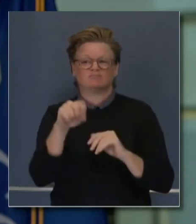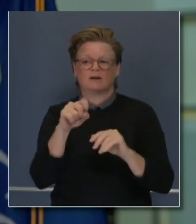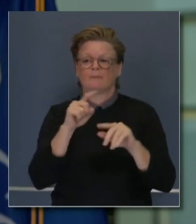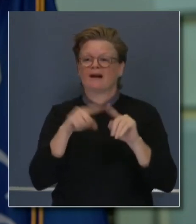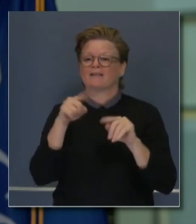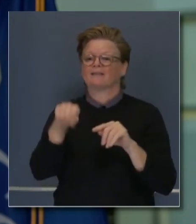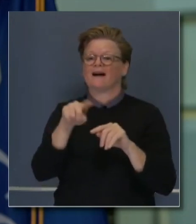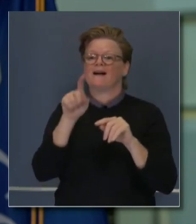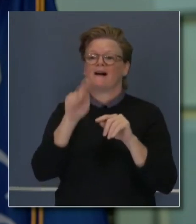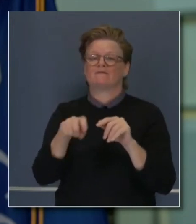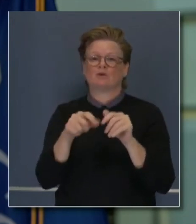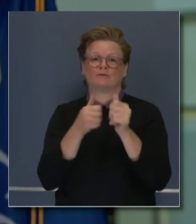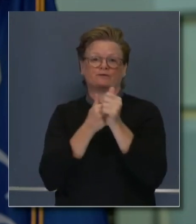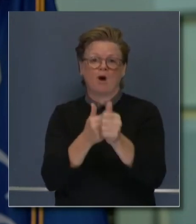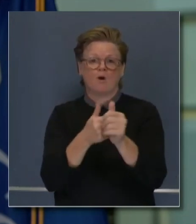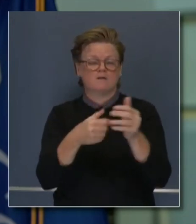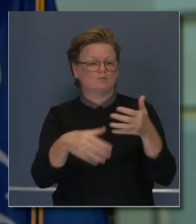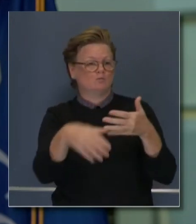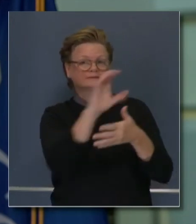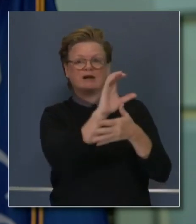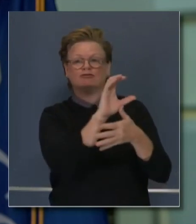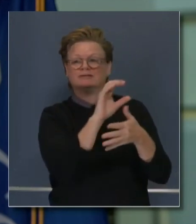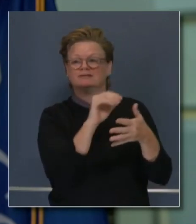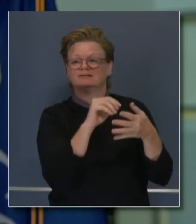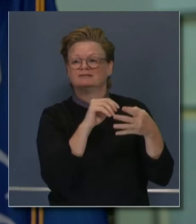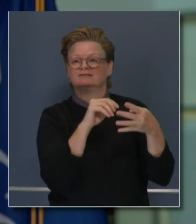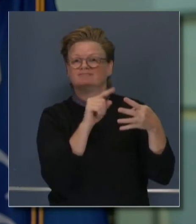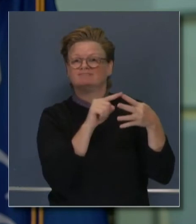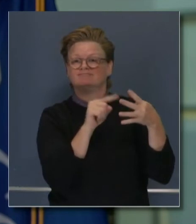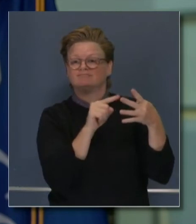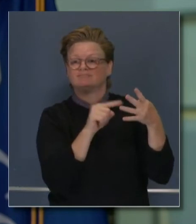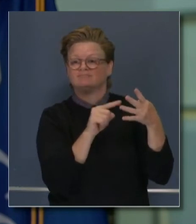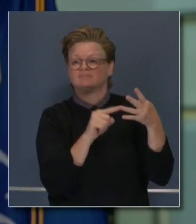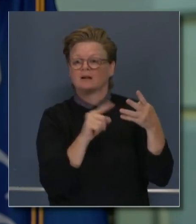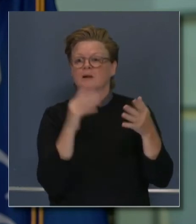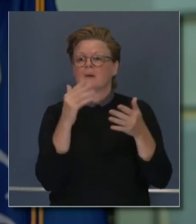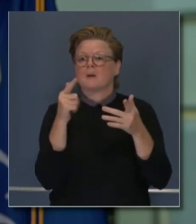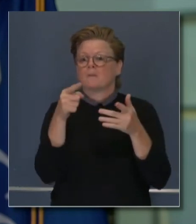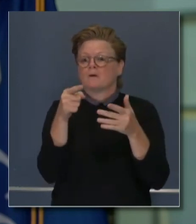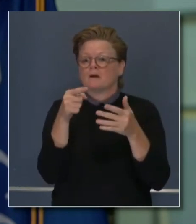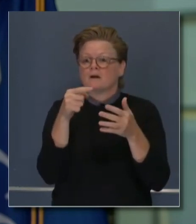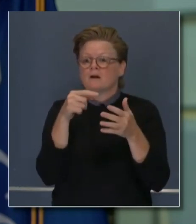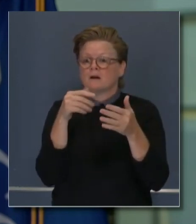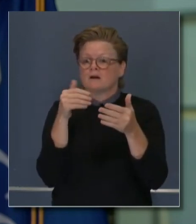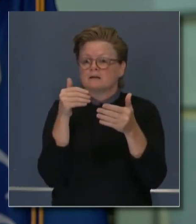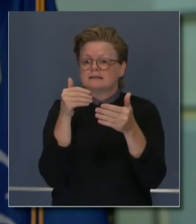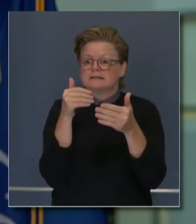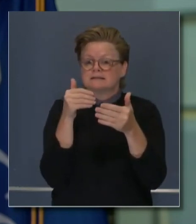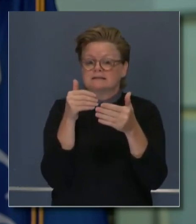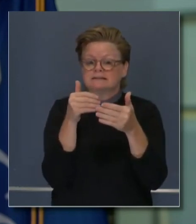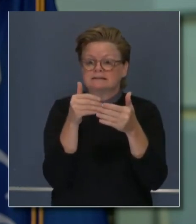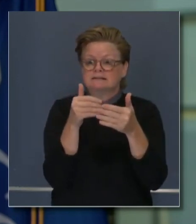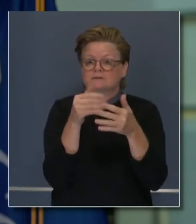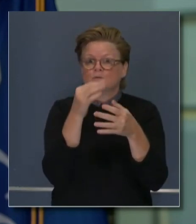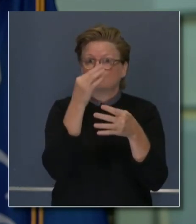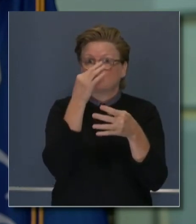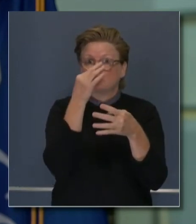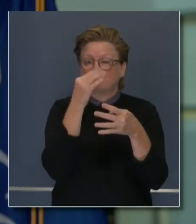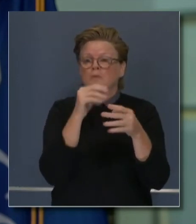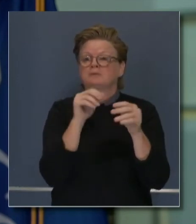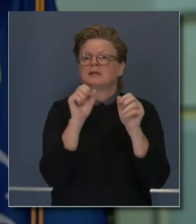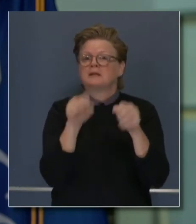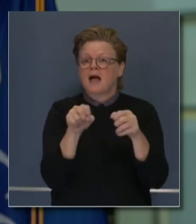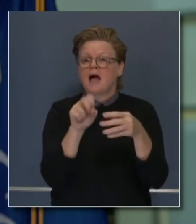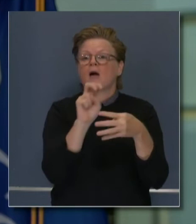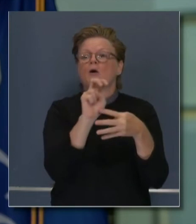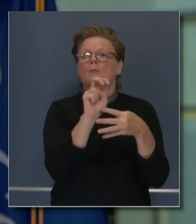which maybe you were about to come off the list, and going back for the youngest students with some level of in-person education could be